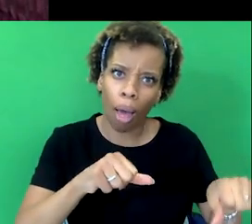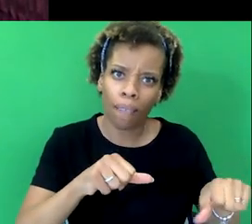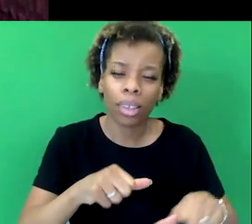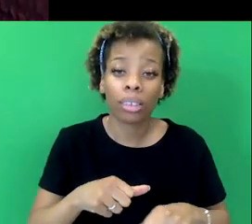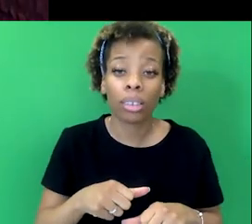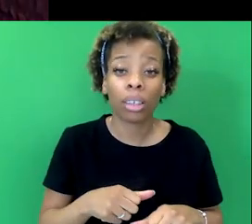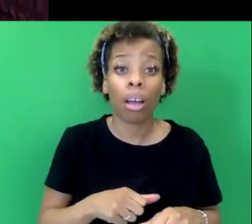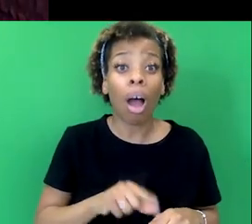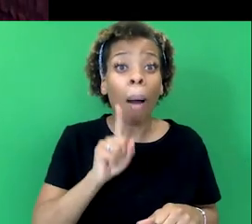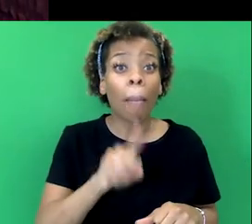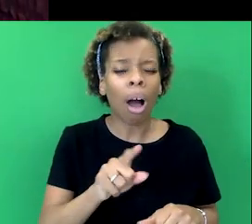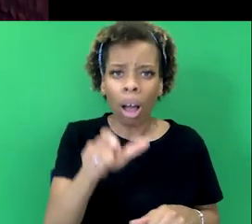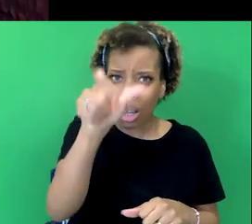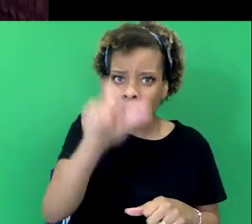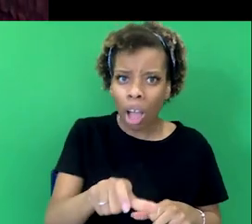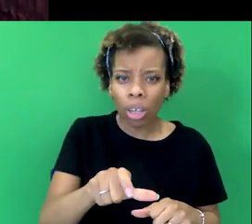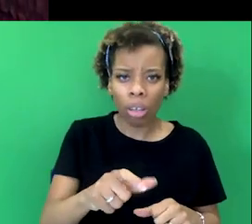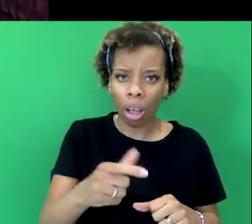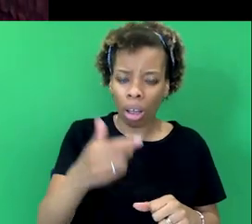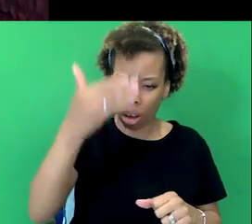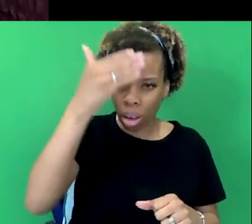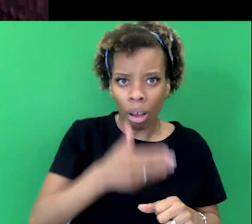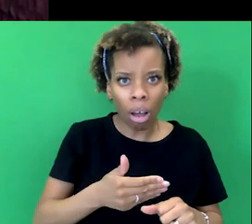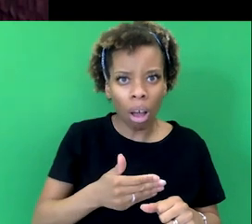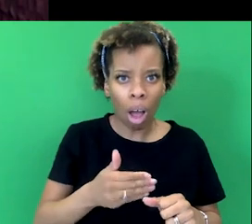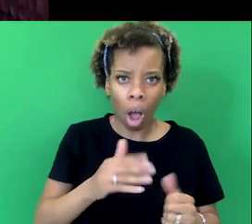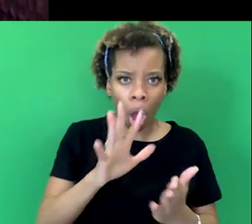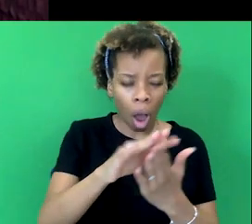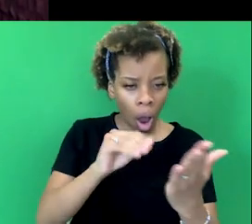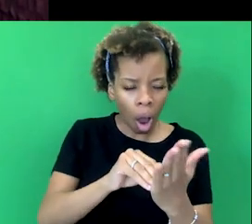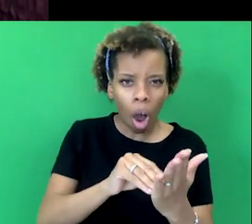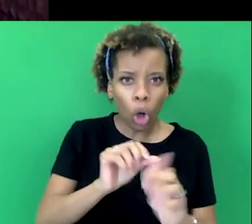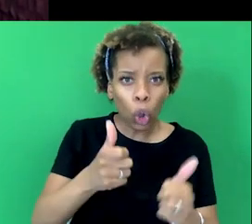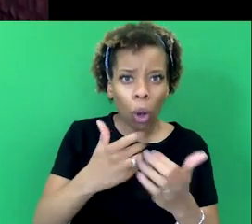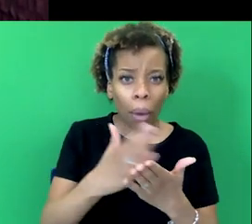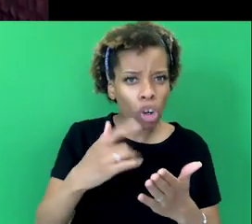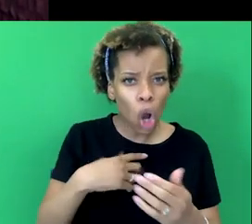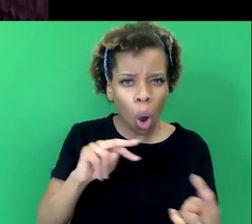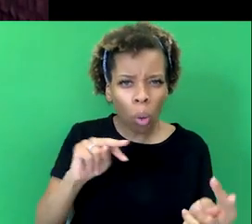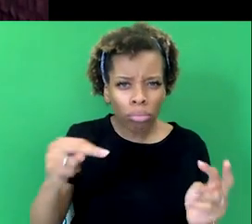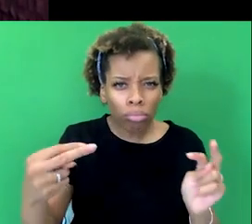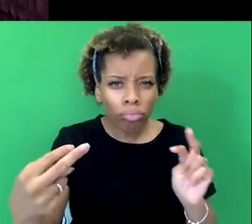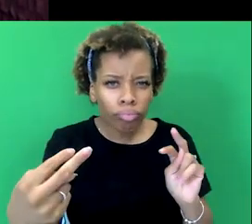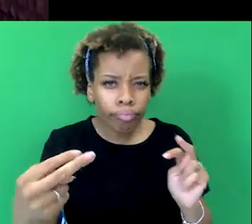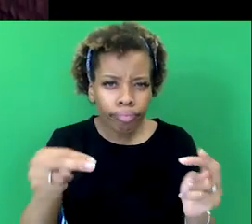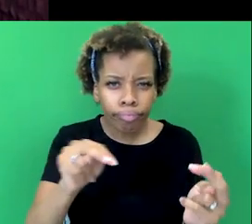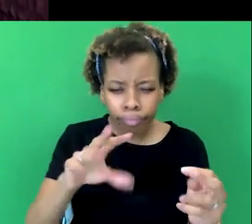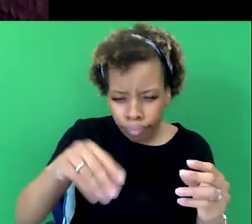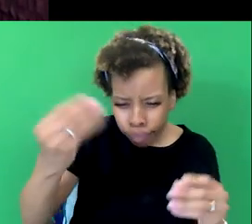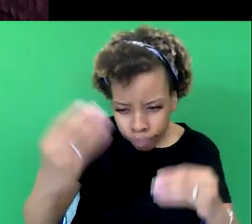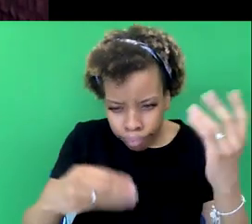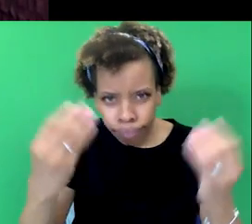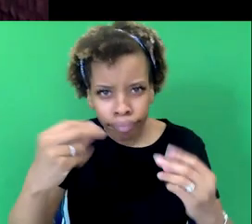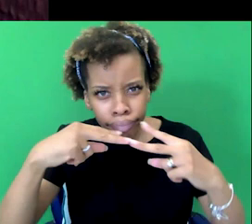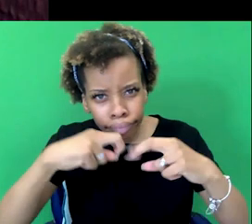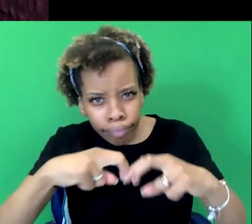from a 360 degree angle. And I think that's what I've learned as a dramatist. I don't feel the need to